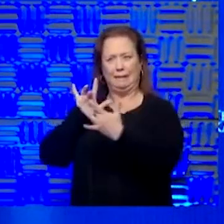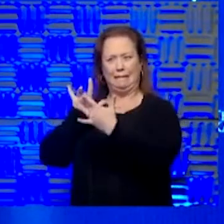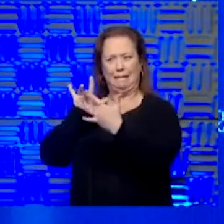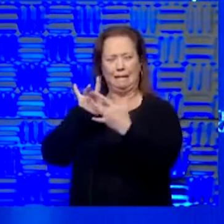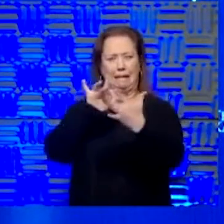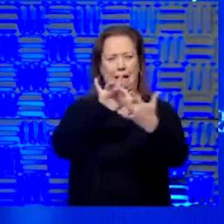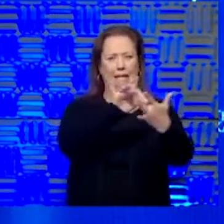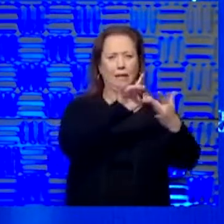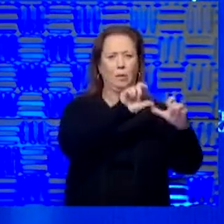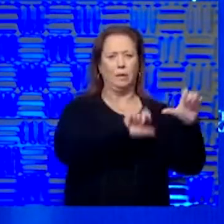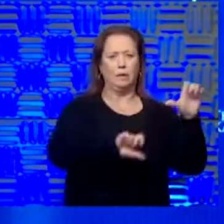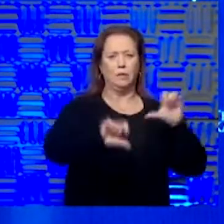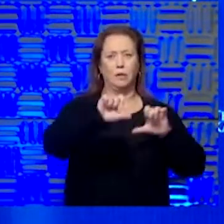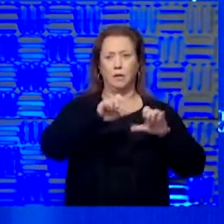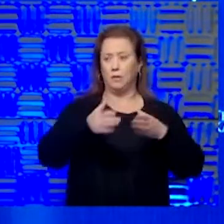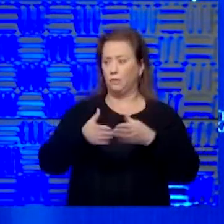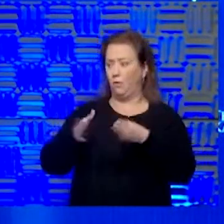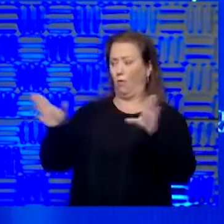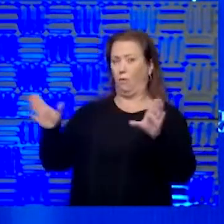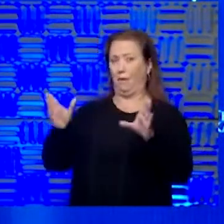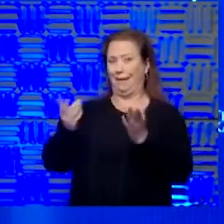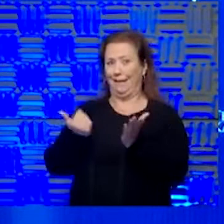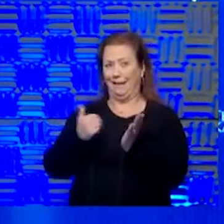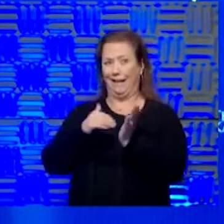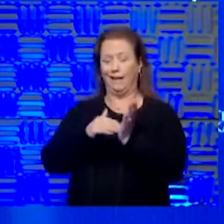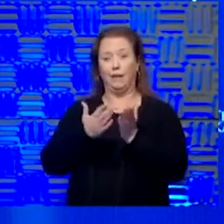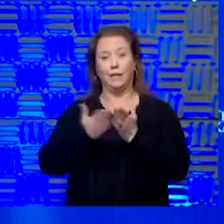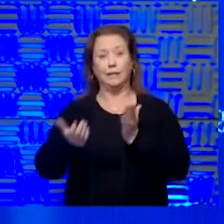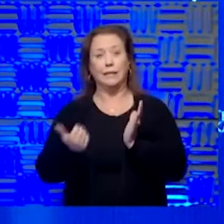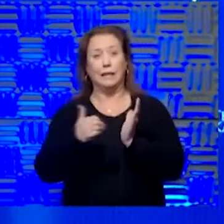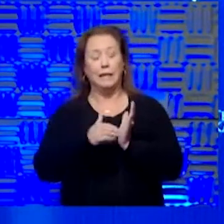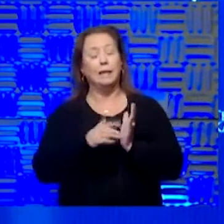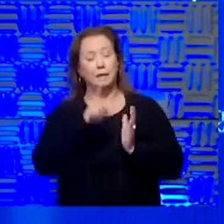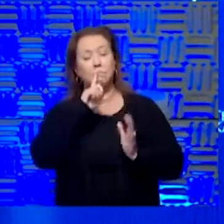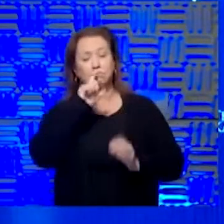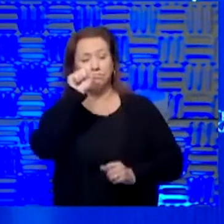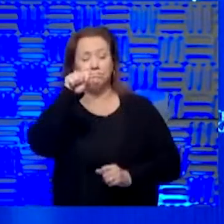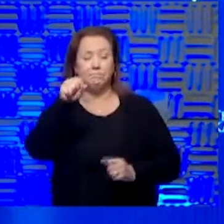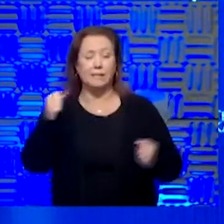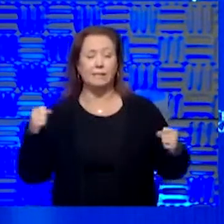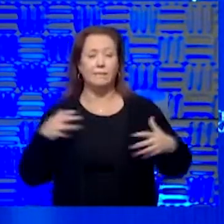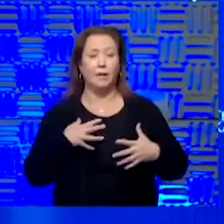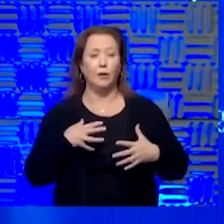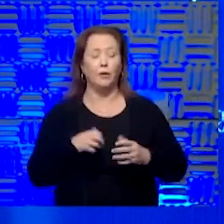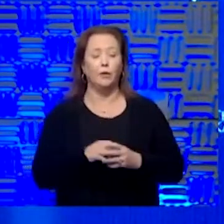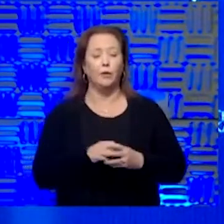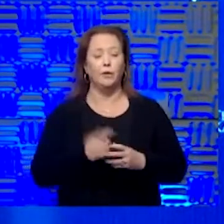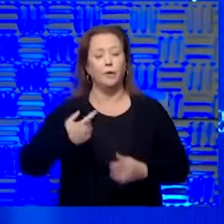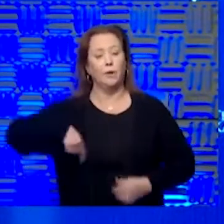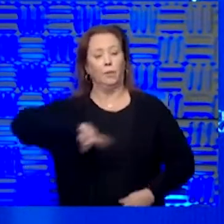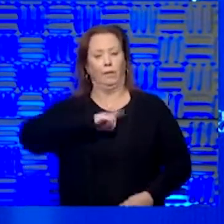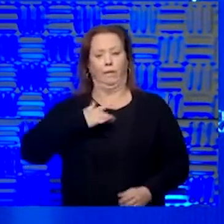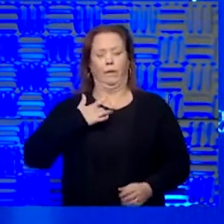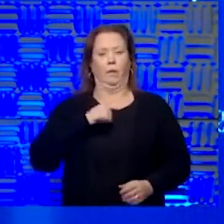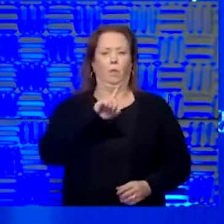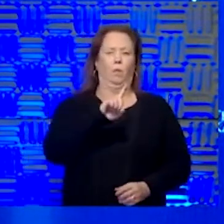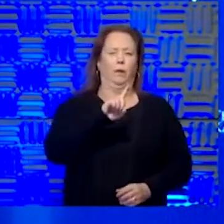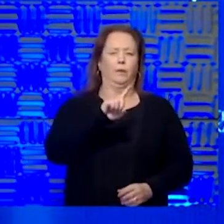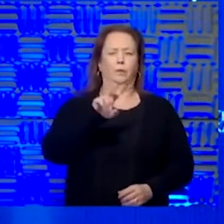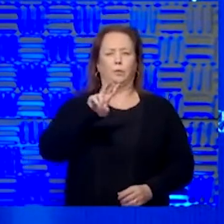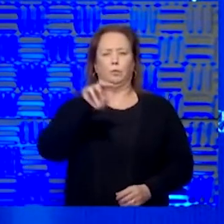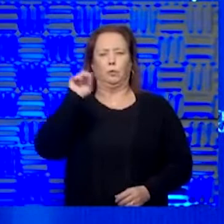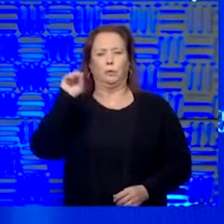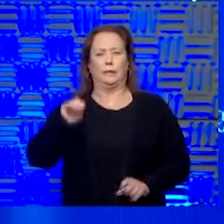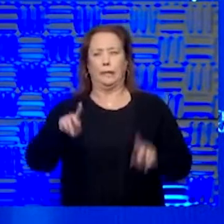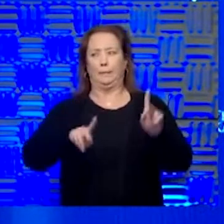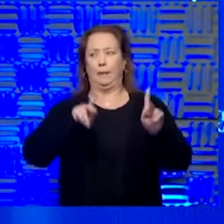with folks because we're opening things back up again. And that is a real fear. We think that only about 1 or 2% of Kansas